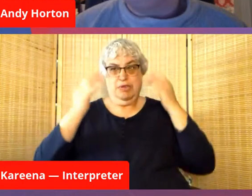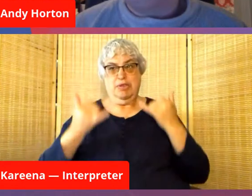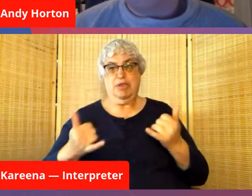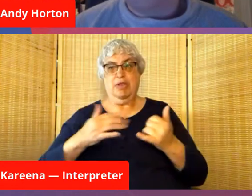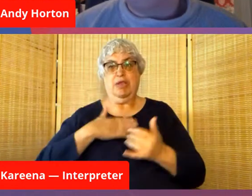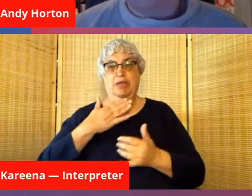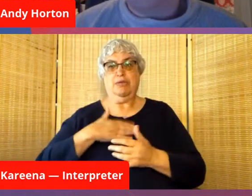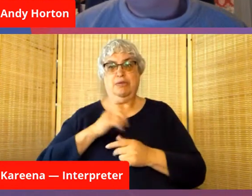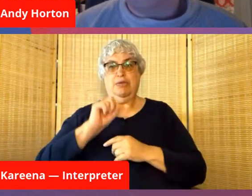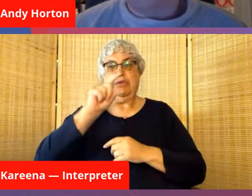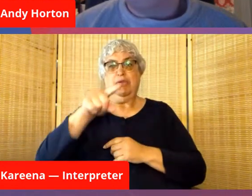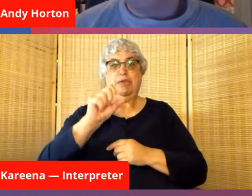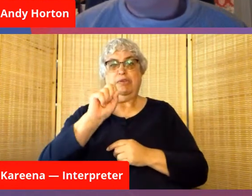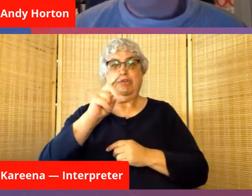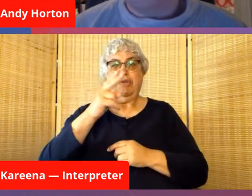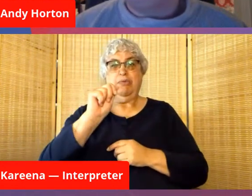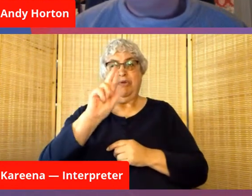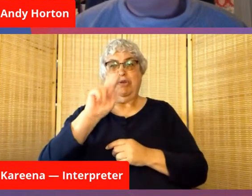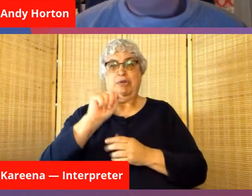to send it back to Stuart.